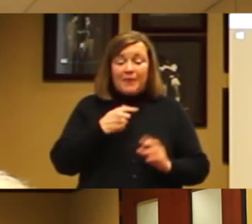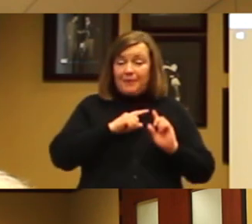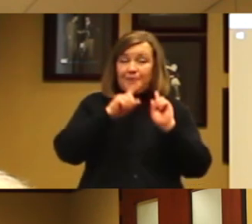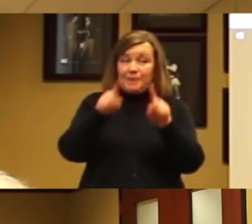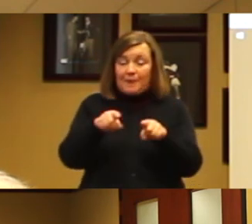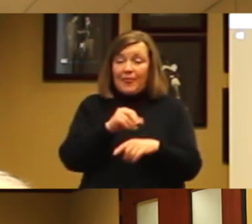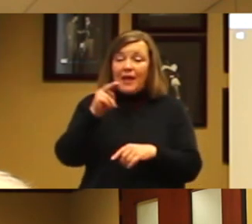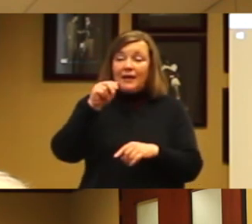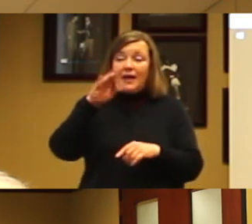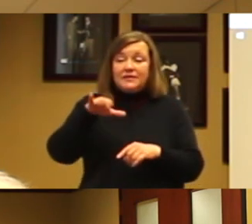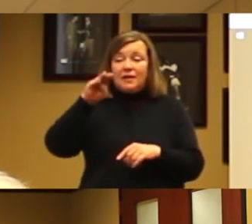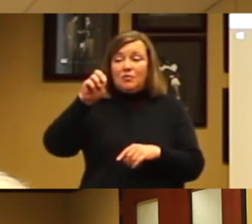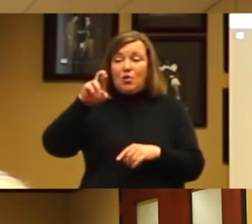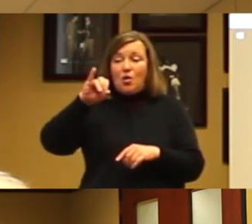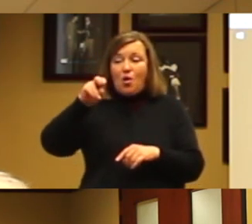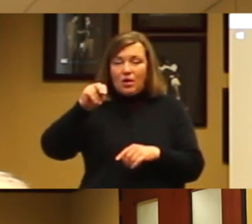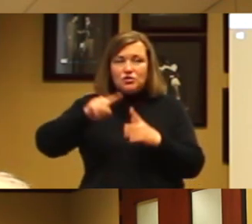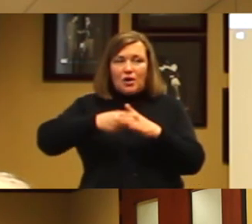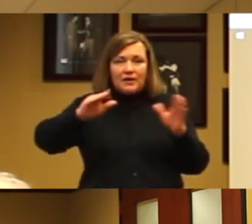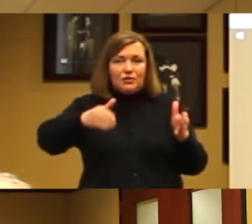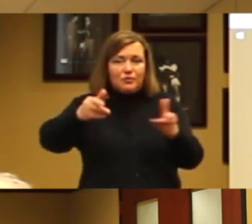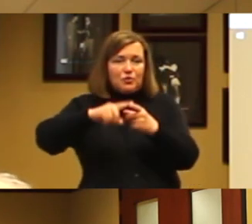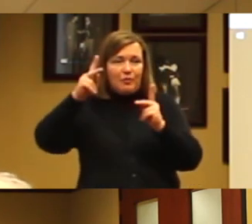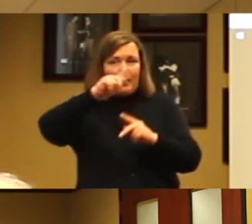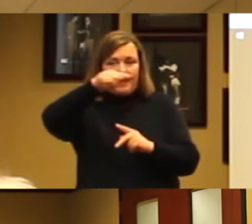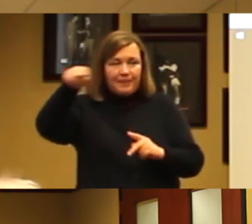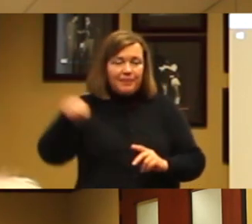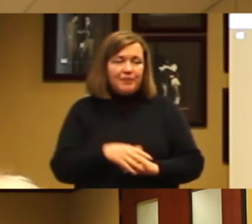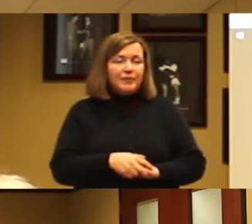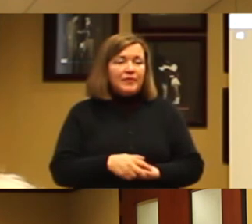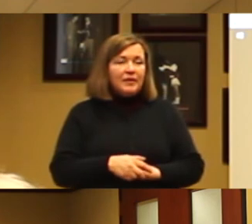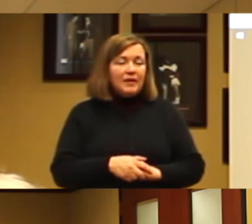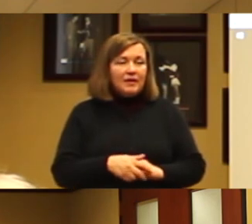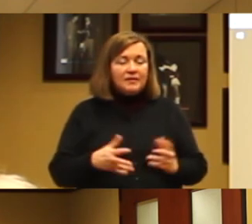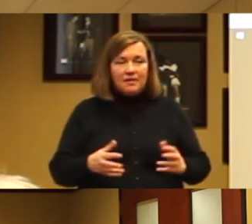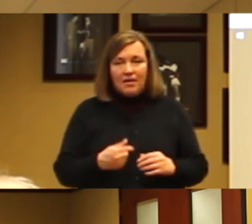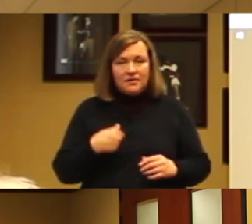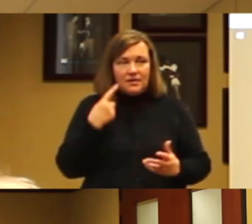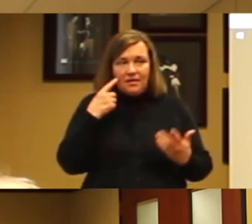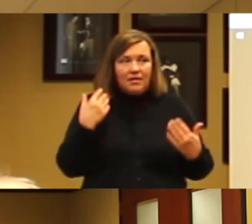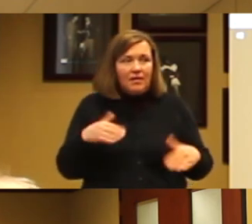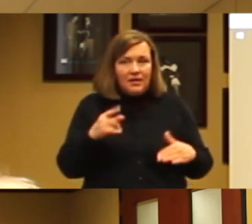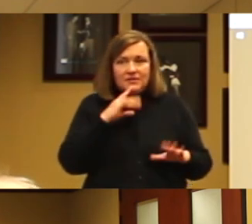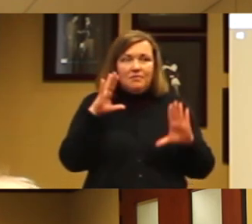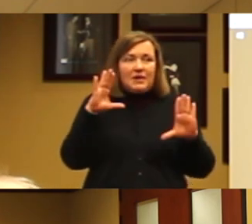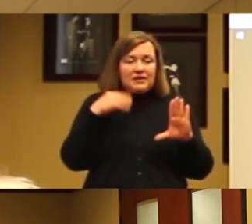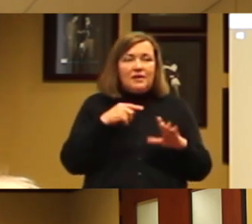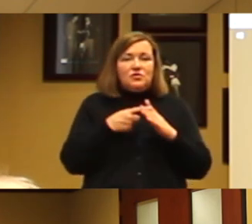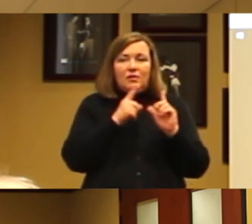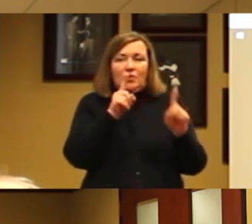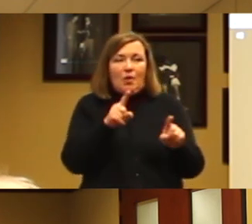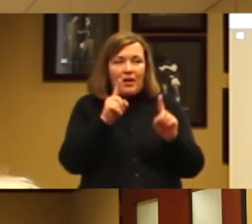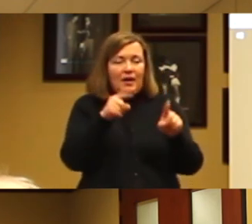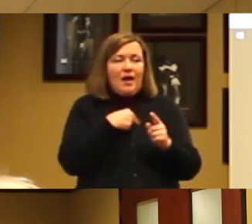Nancy Morejon started introducing me to these people. And so I just thought, this is amazing. I started going, I kept